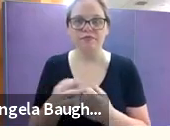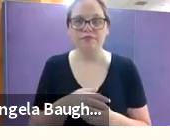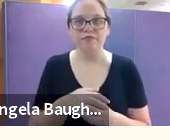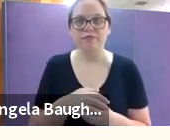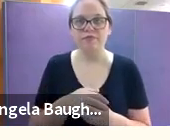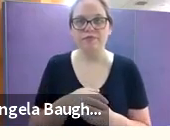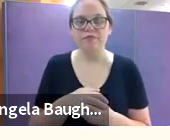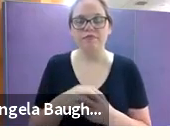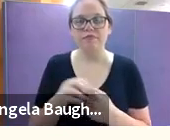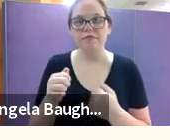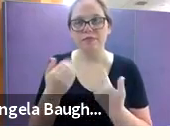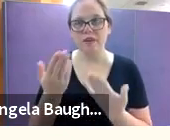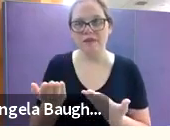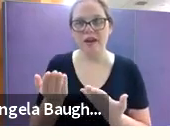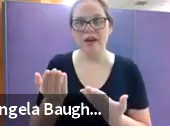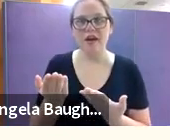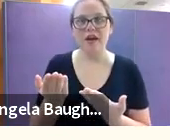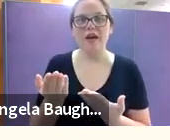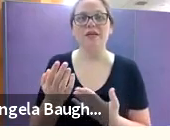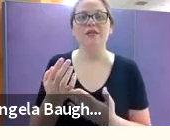And we're providing SE services.